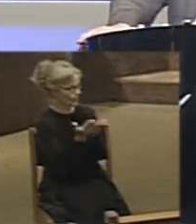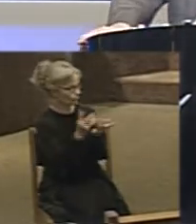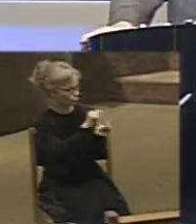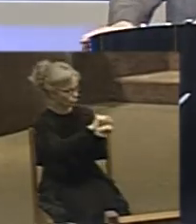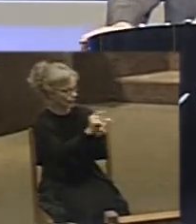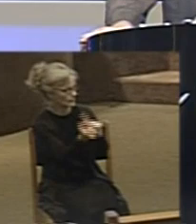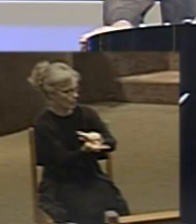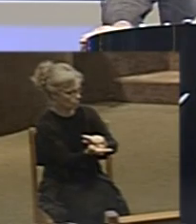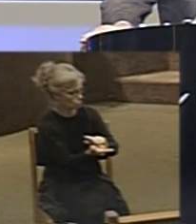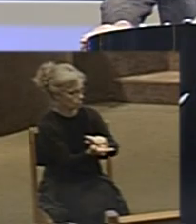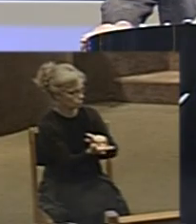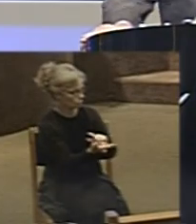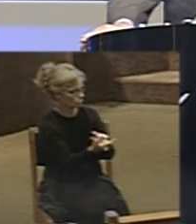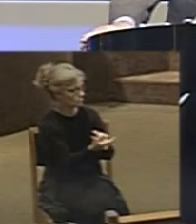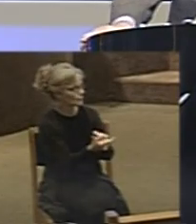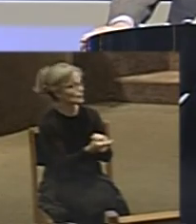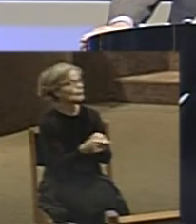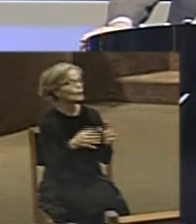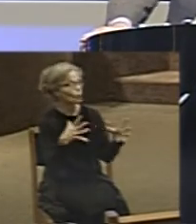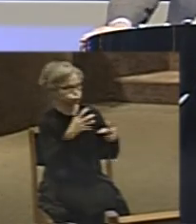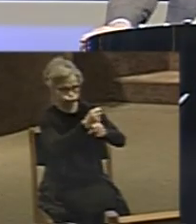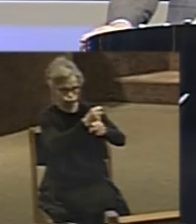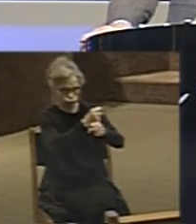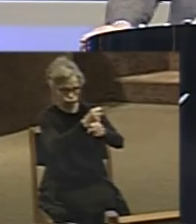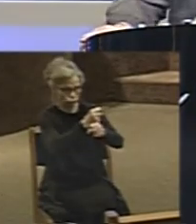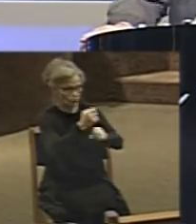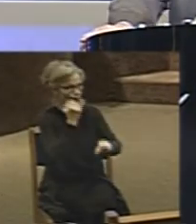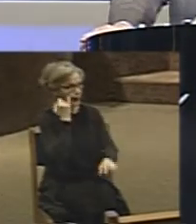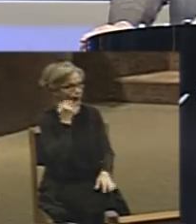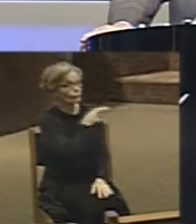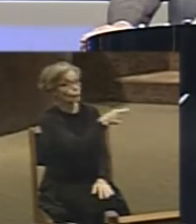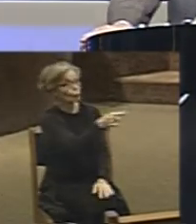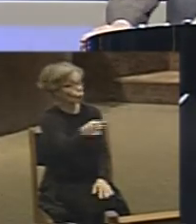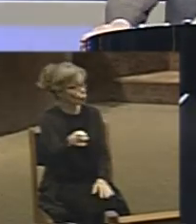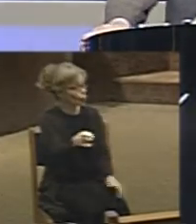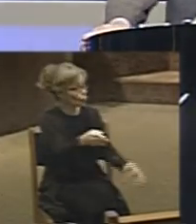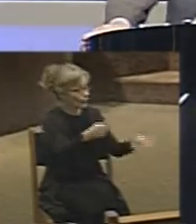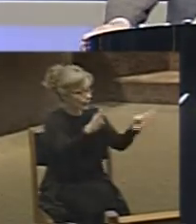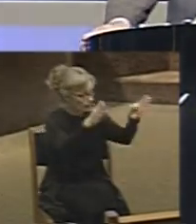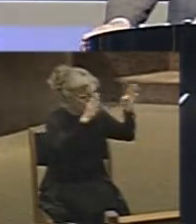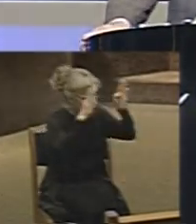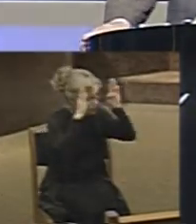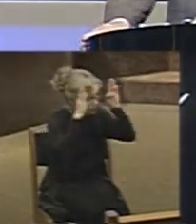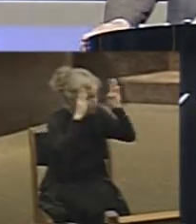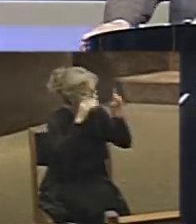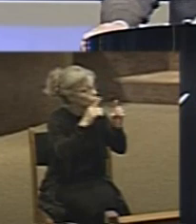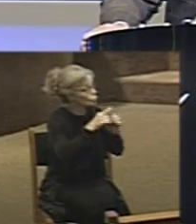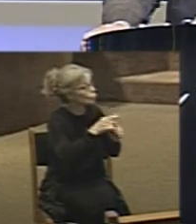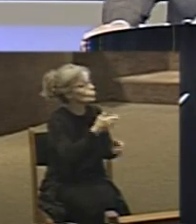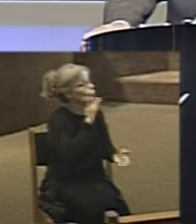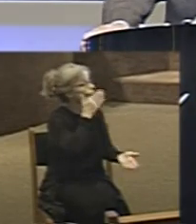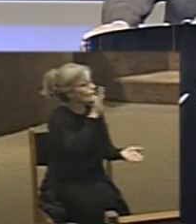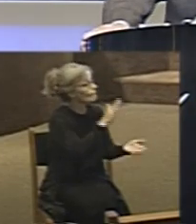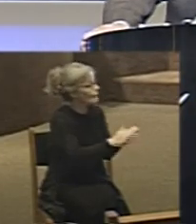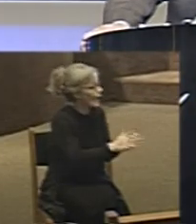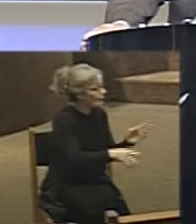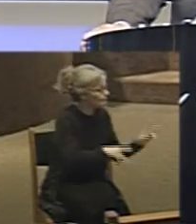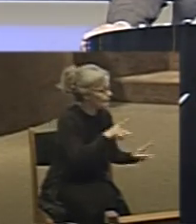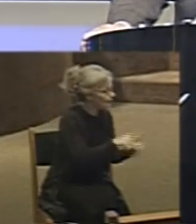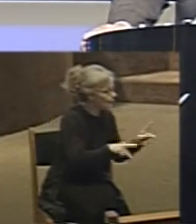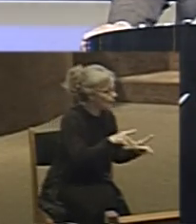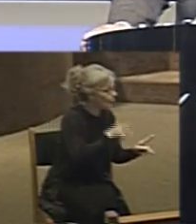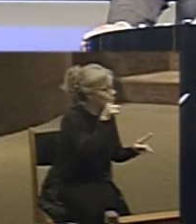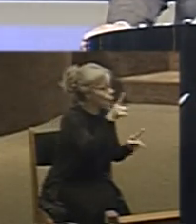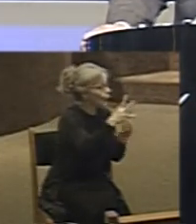paraphrase, it says, if you listen to them, you will start acting like